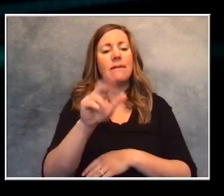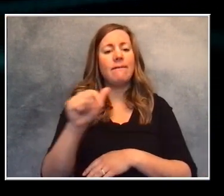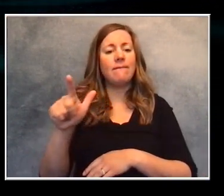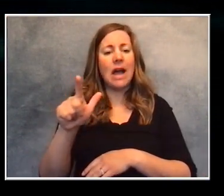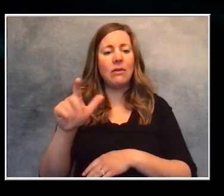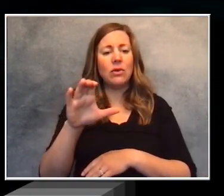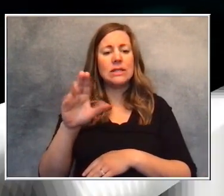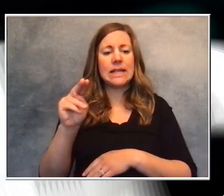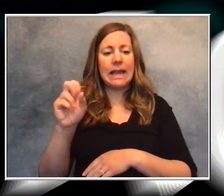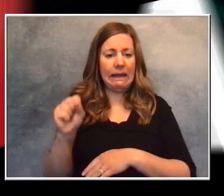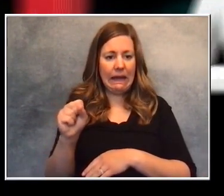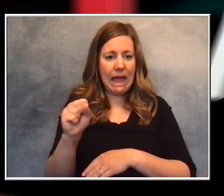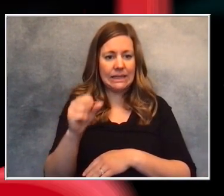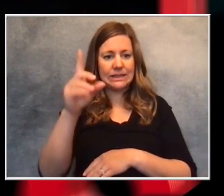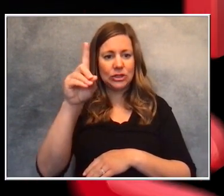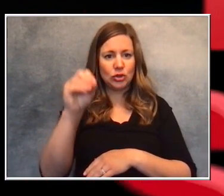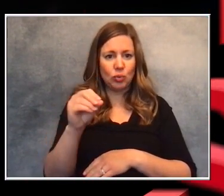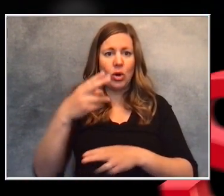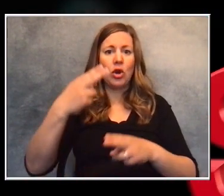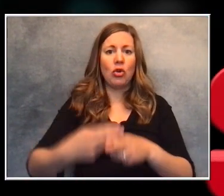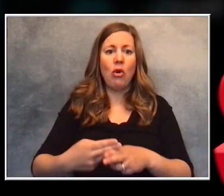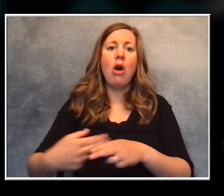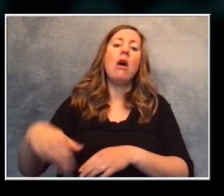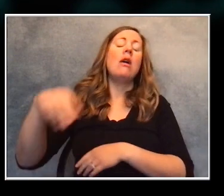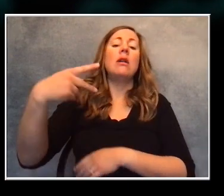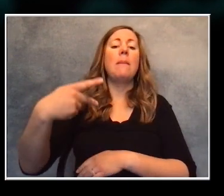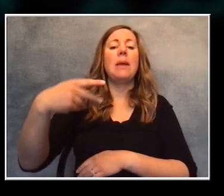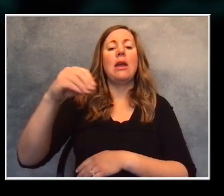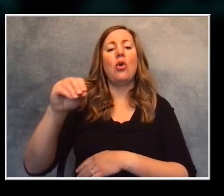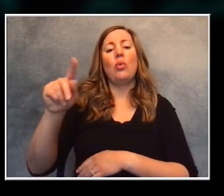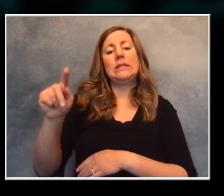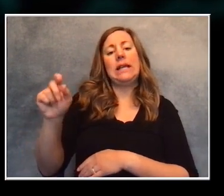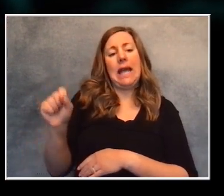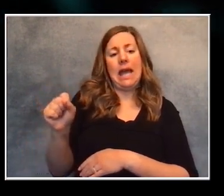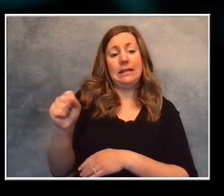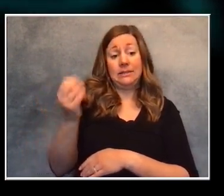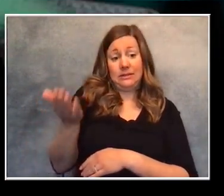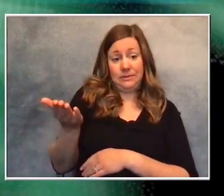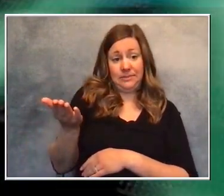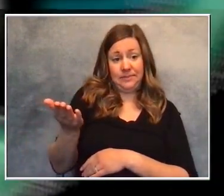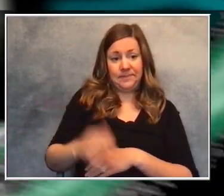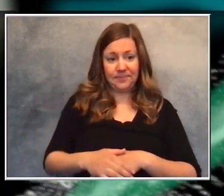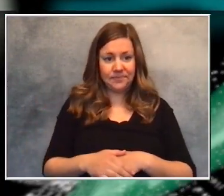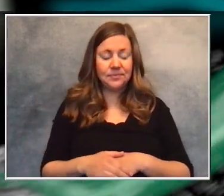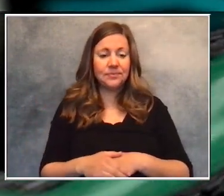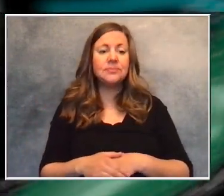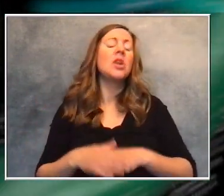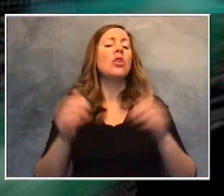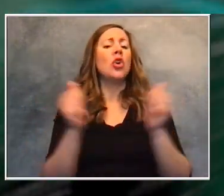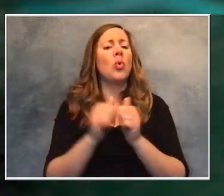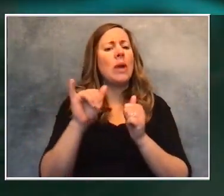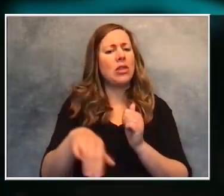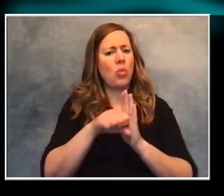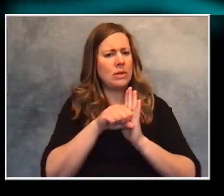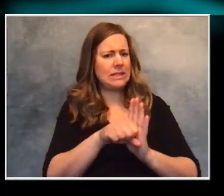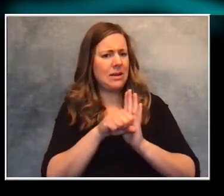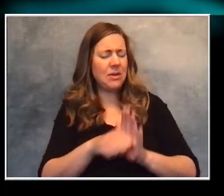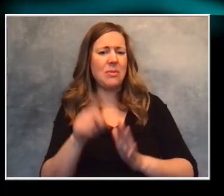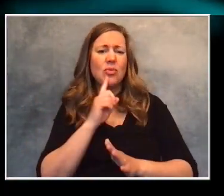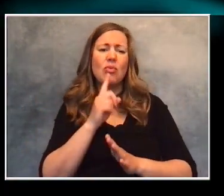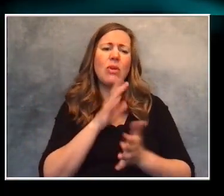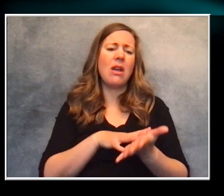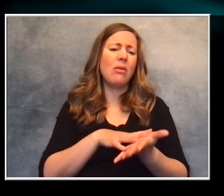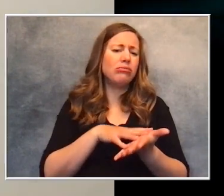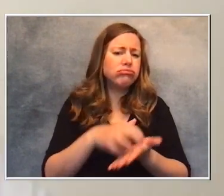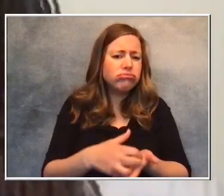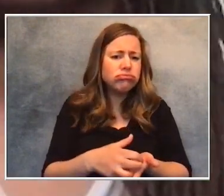called postural orthostatic tachycardia syndrome, commonly called POTS. Among the symptoms, debilitating weakness and frightening